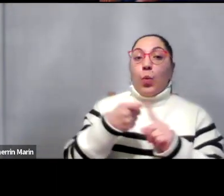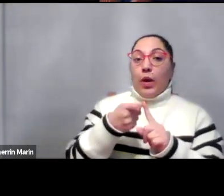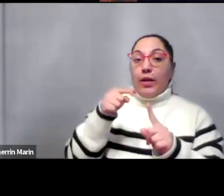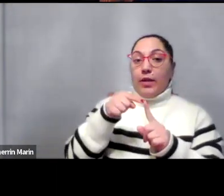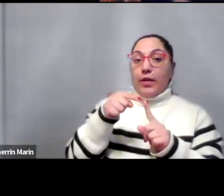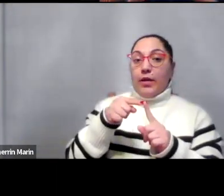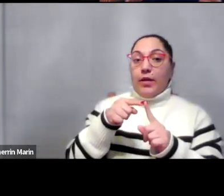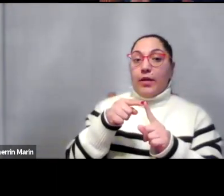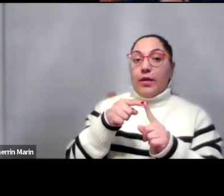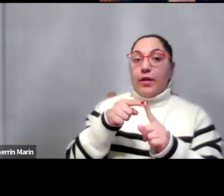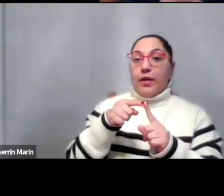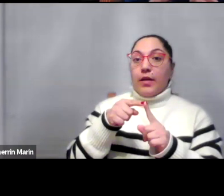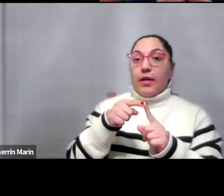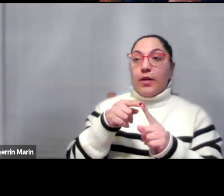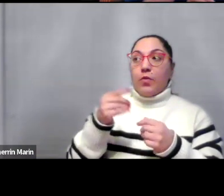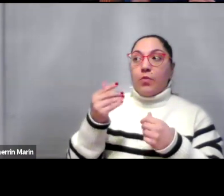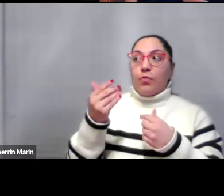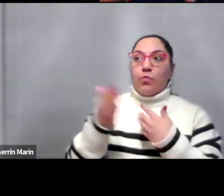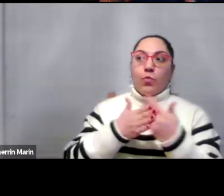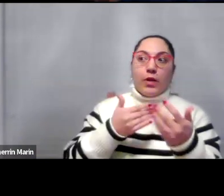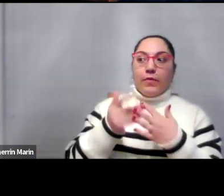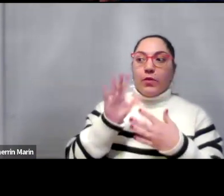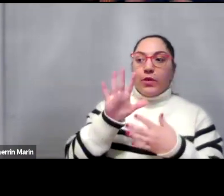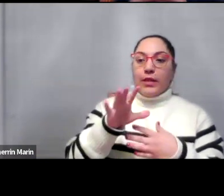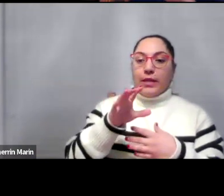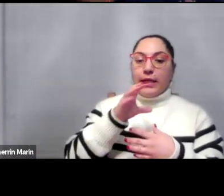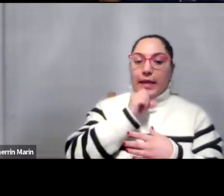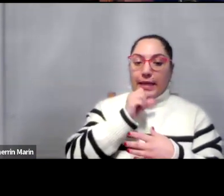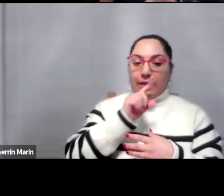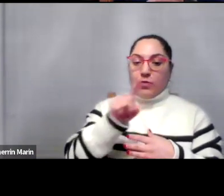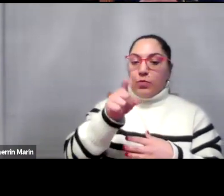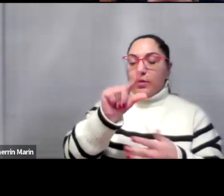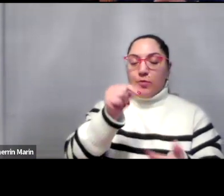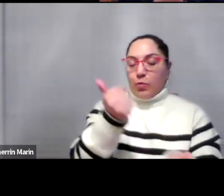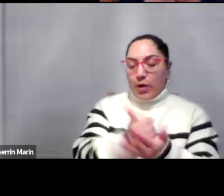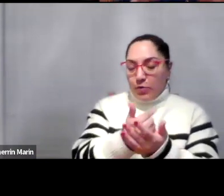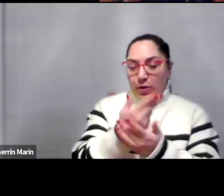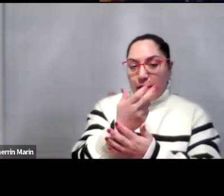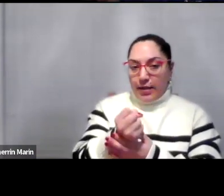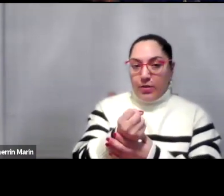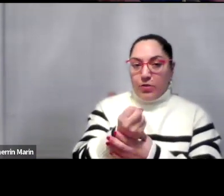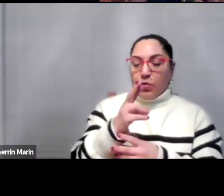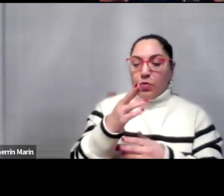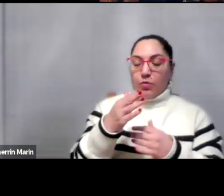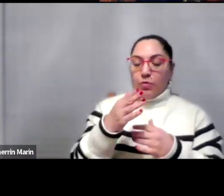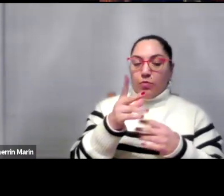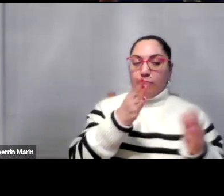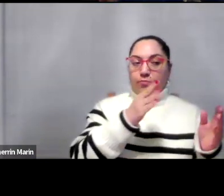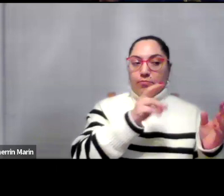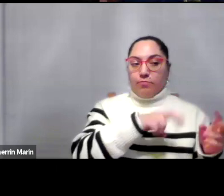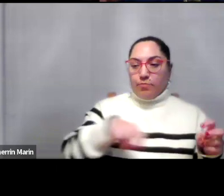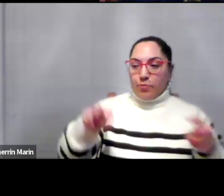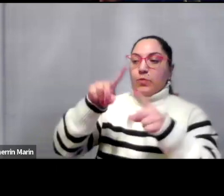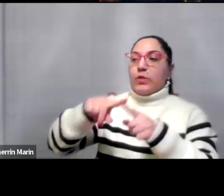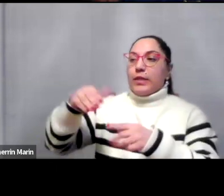at whatever point they age out of high school or graduate or move on from that really